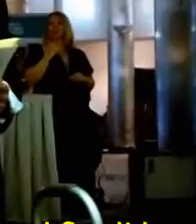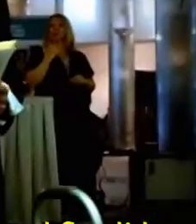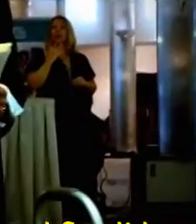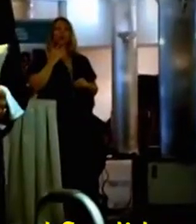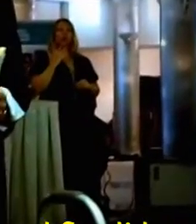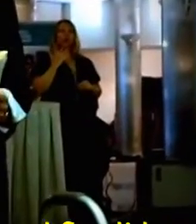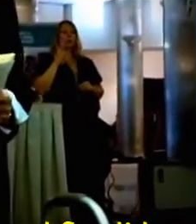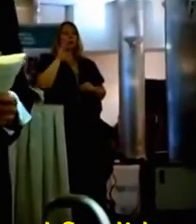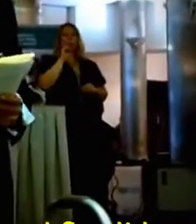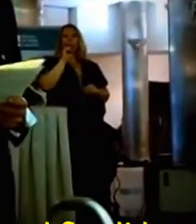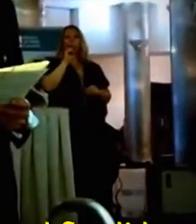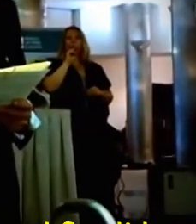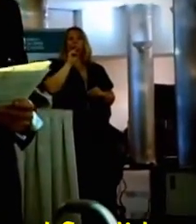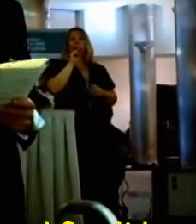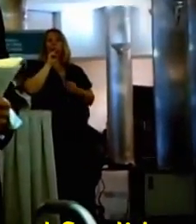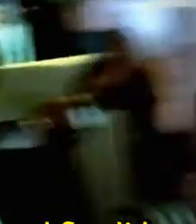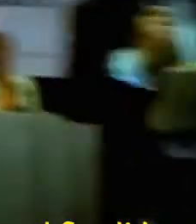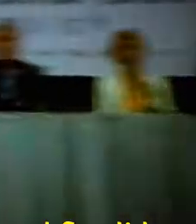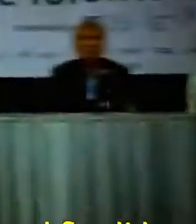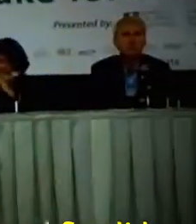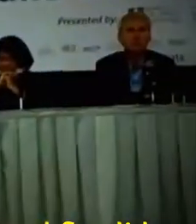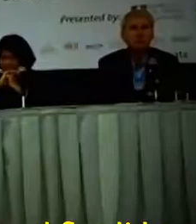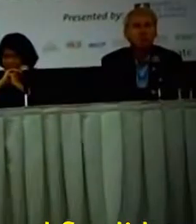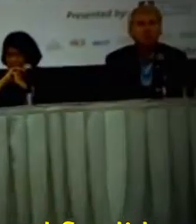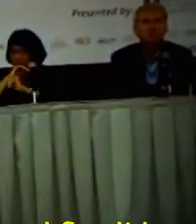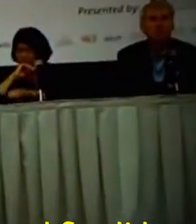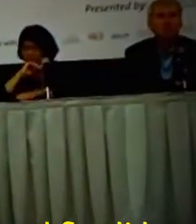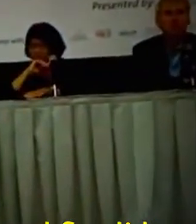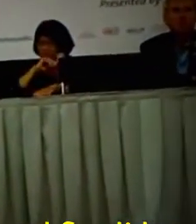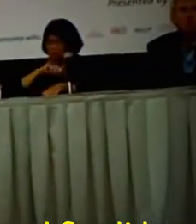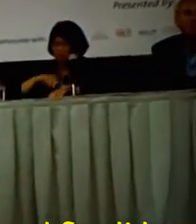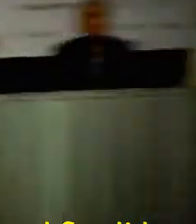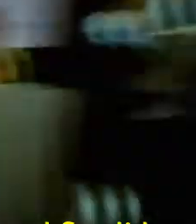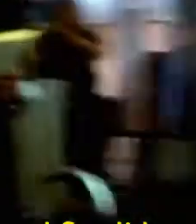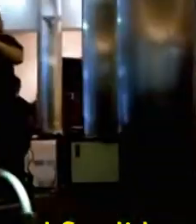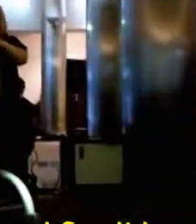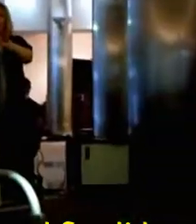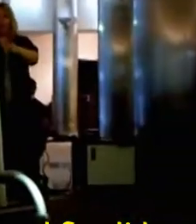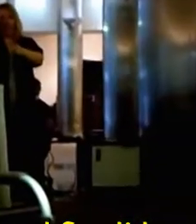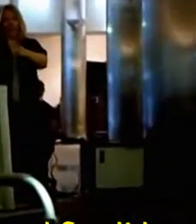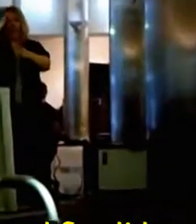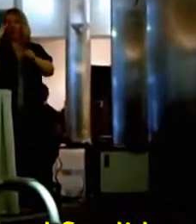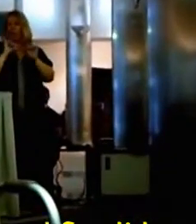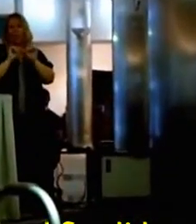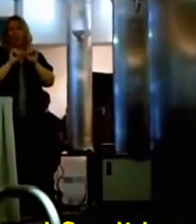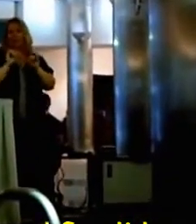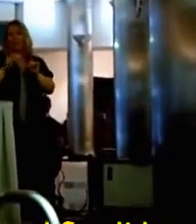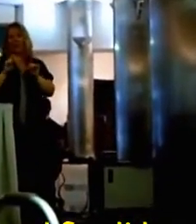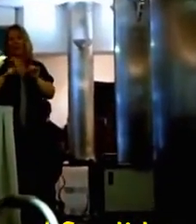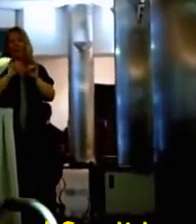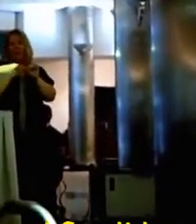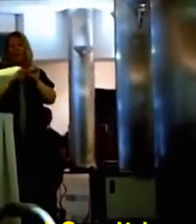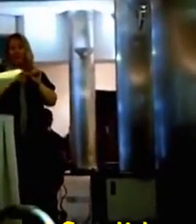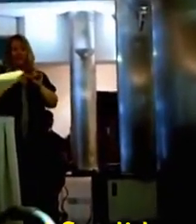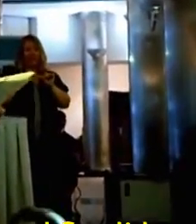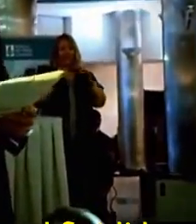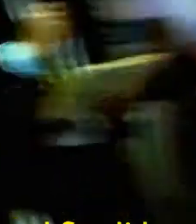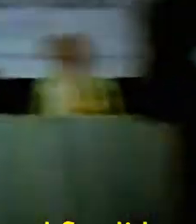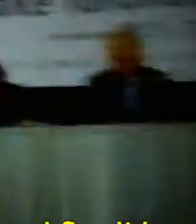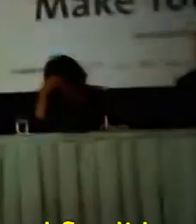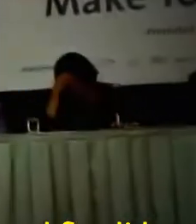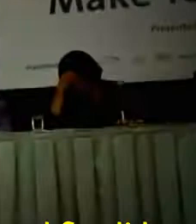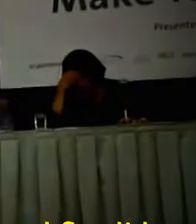gatekeeper, Mrs. Karen Cattell. I've let you go. I know we have, and I'm going to keep on going. That the audience was set